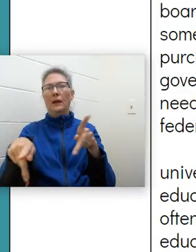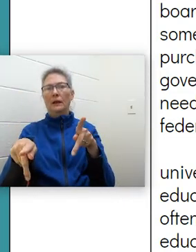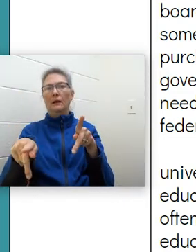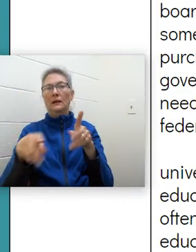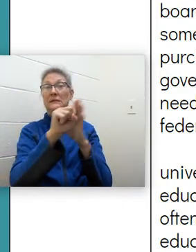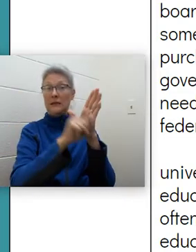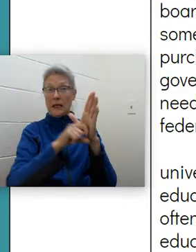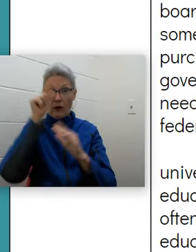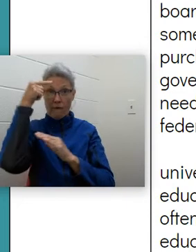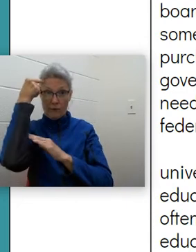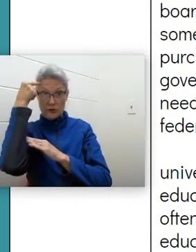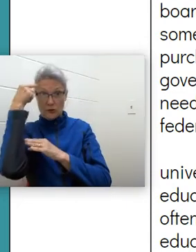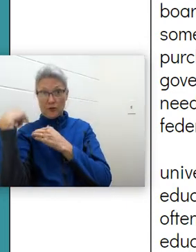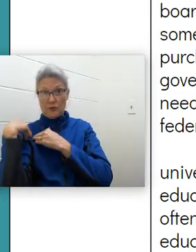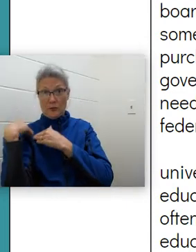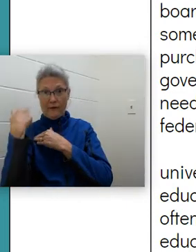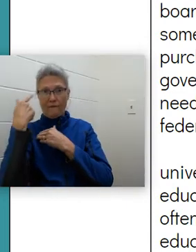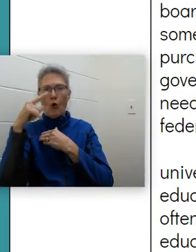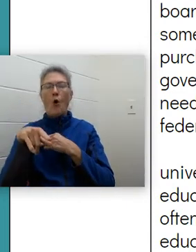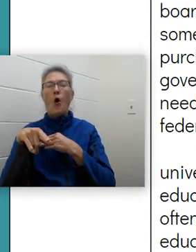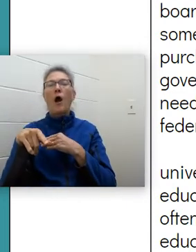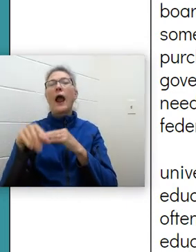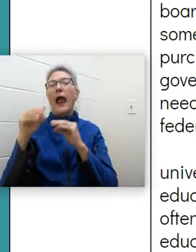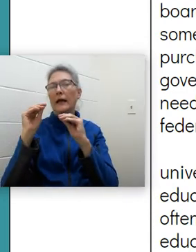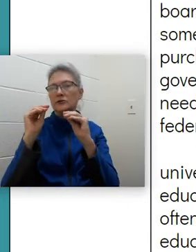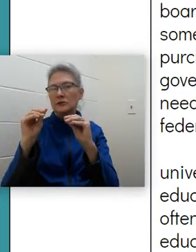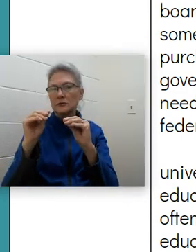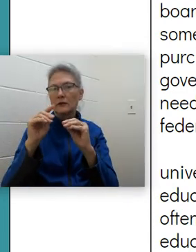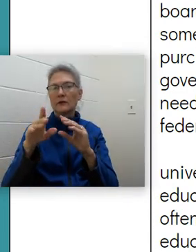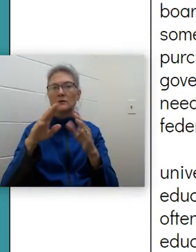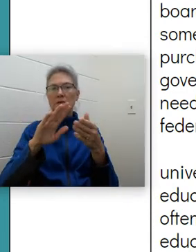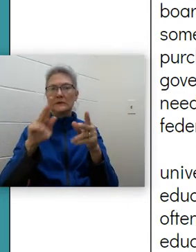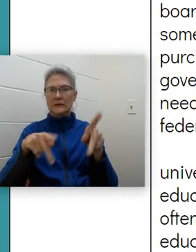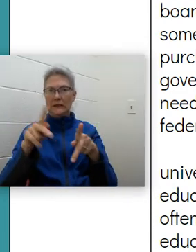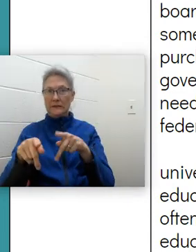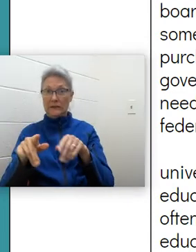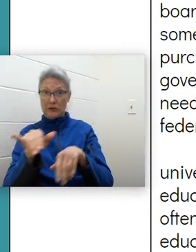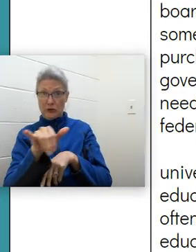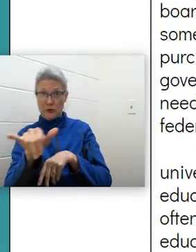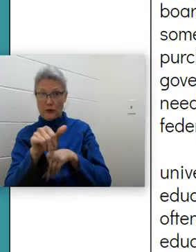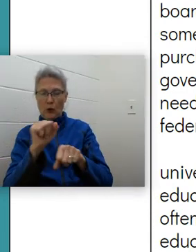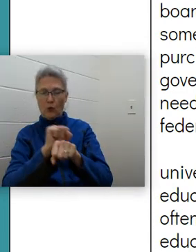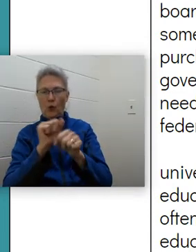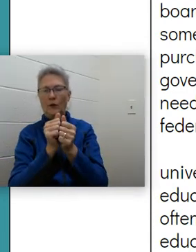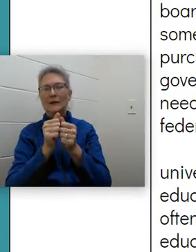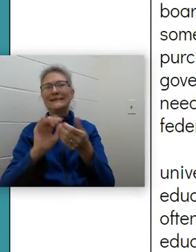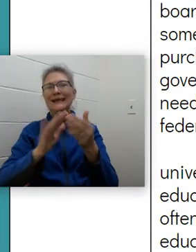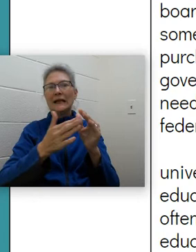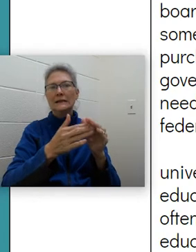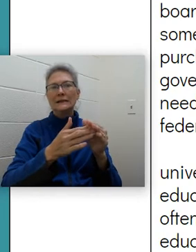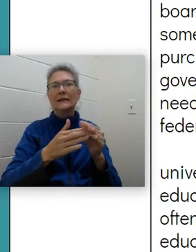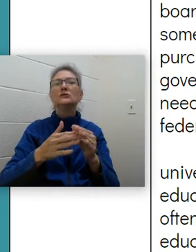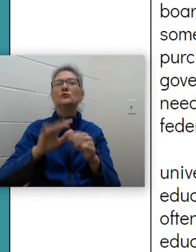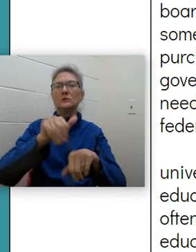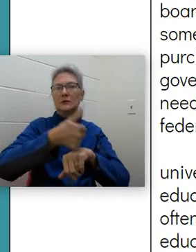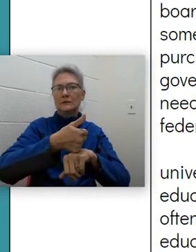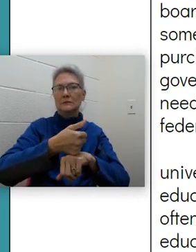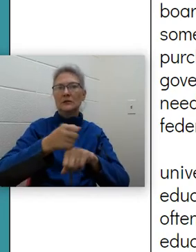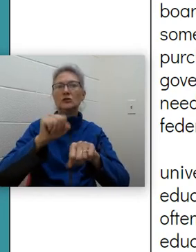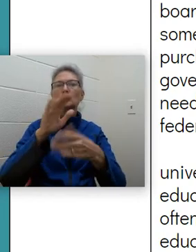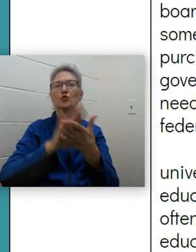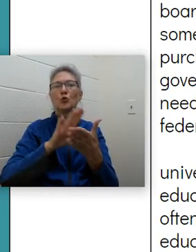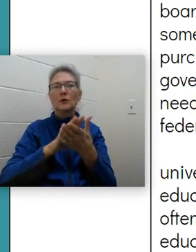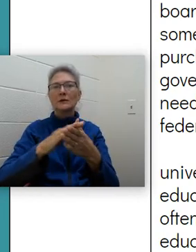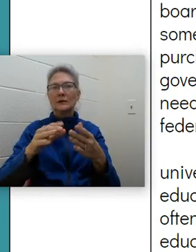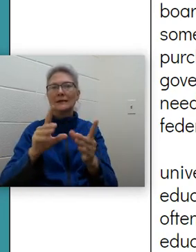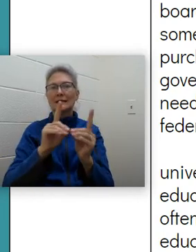State governments are responsible for educating their citizens too. They work with cities and towns to set up school districts, which are